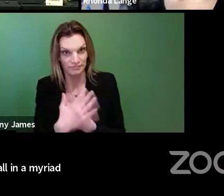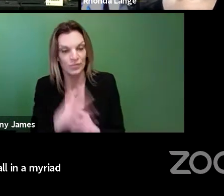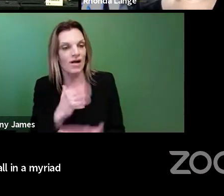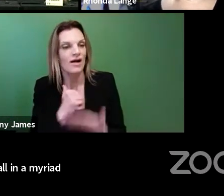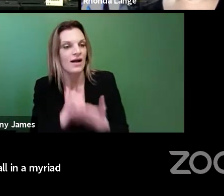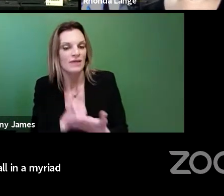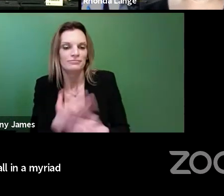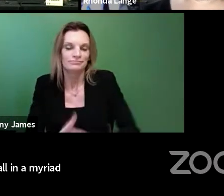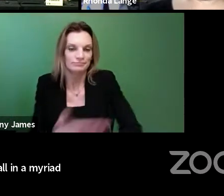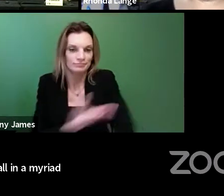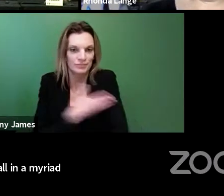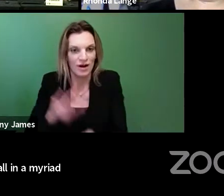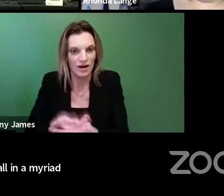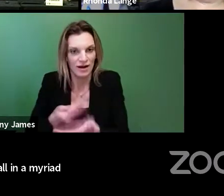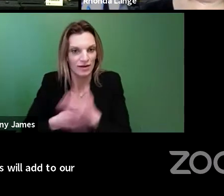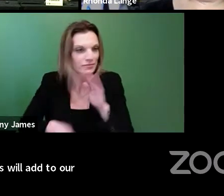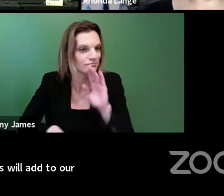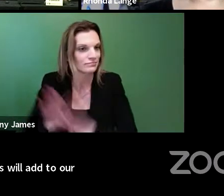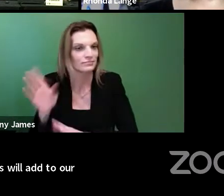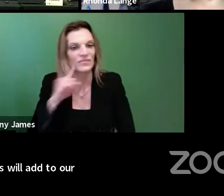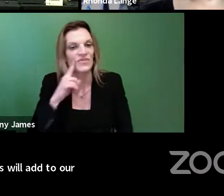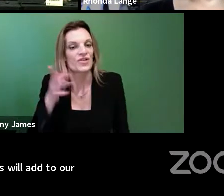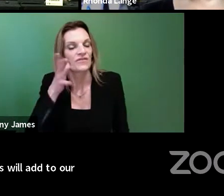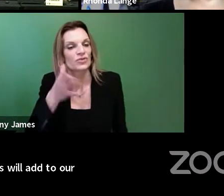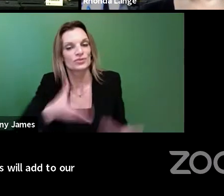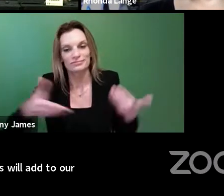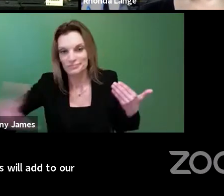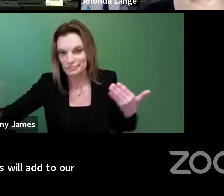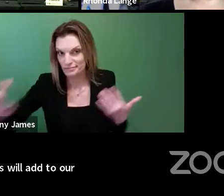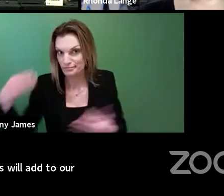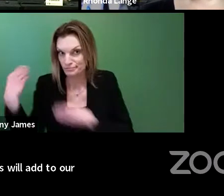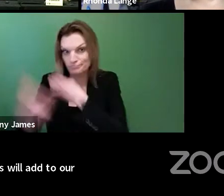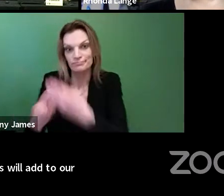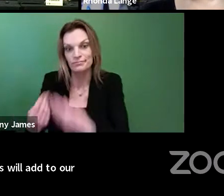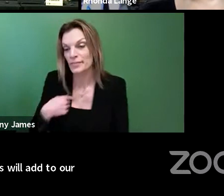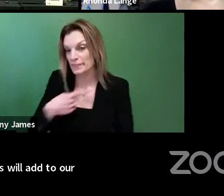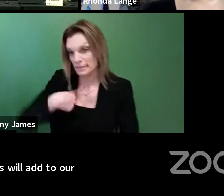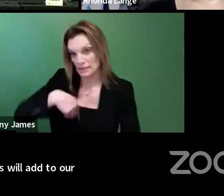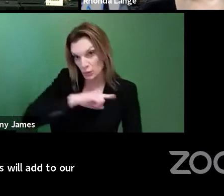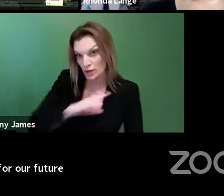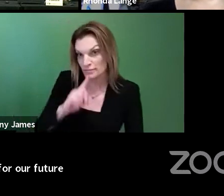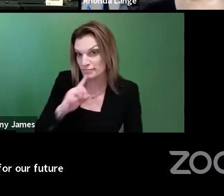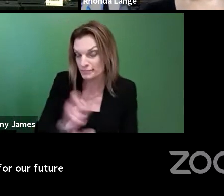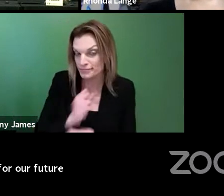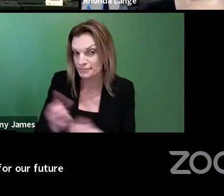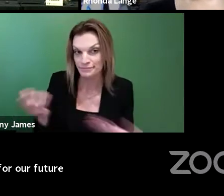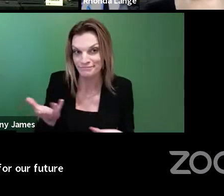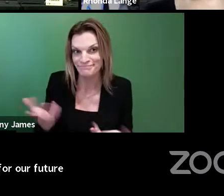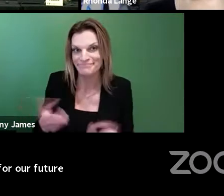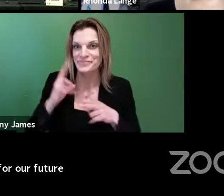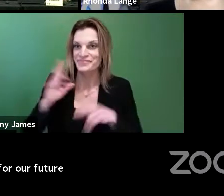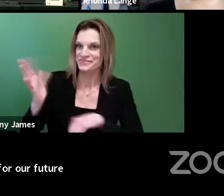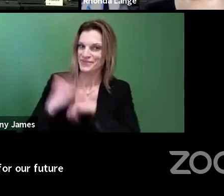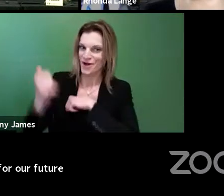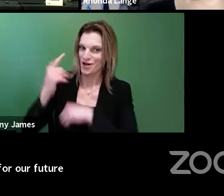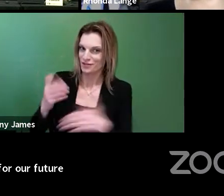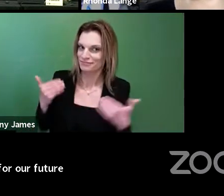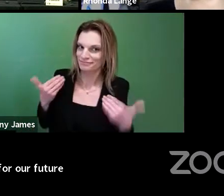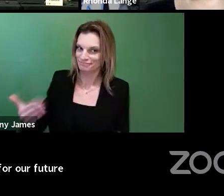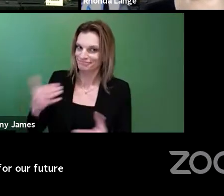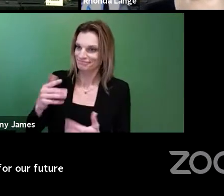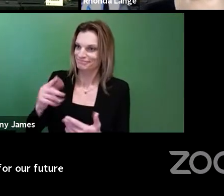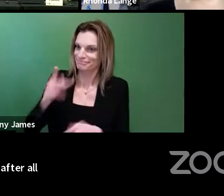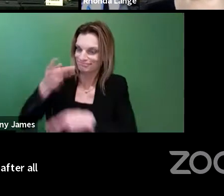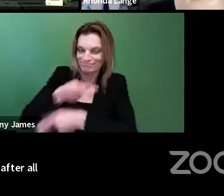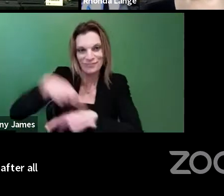for today and for our future generations. We are, after all, called to be stewards of this great earth.